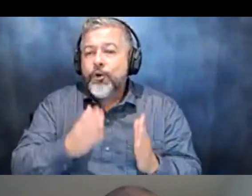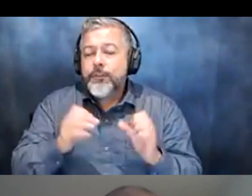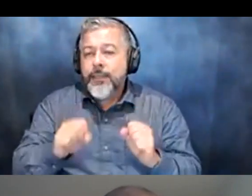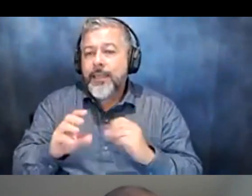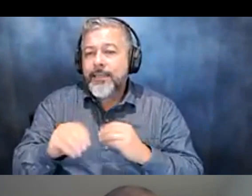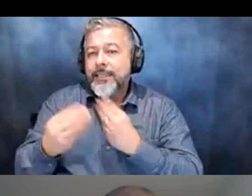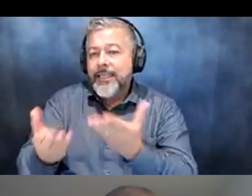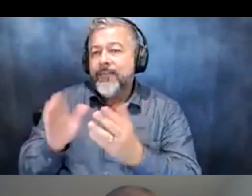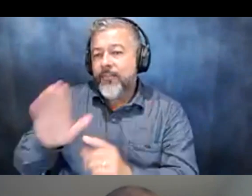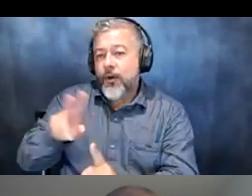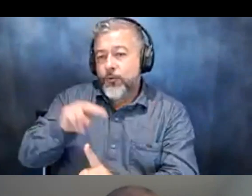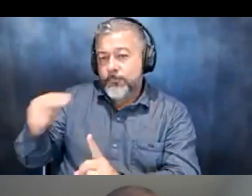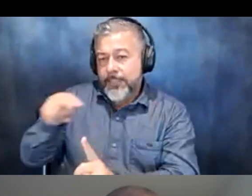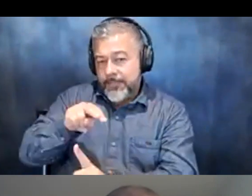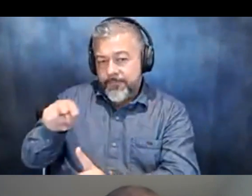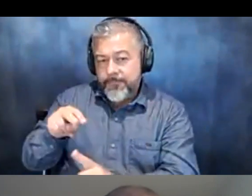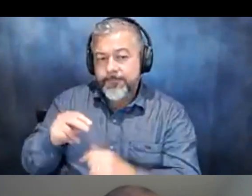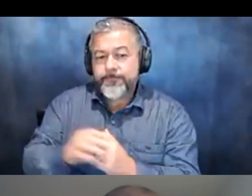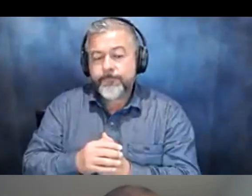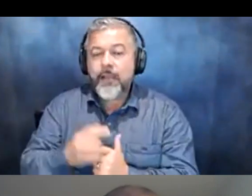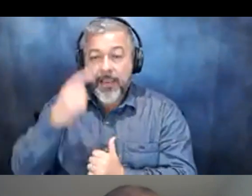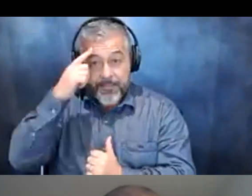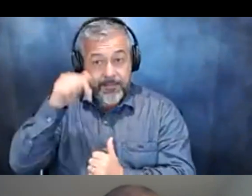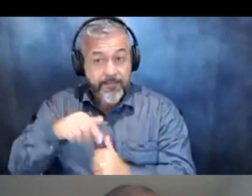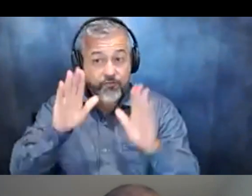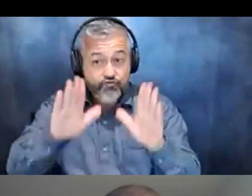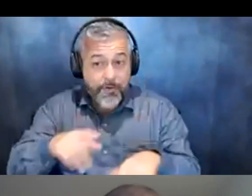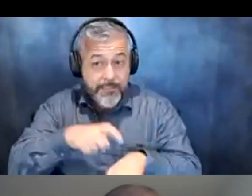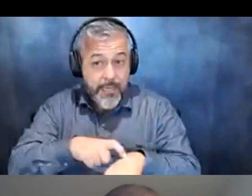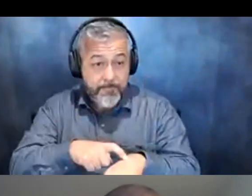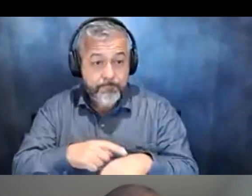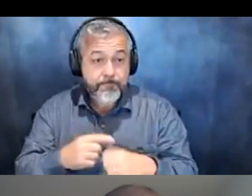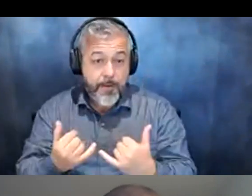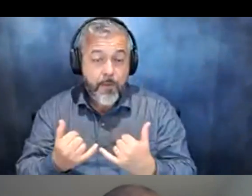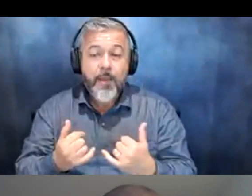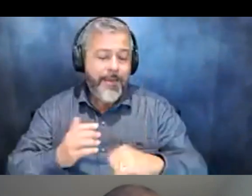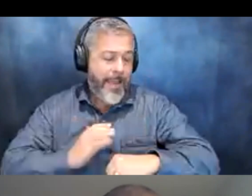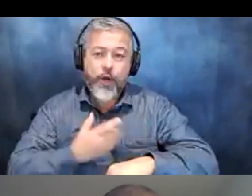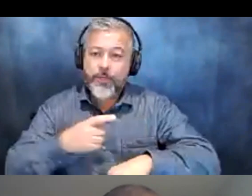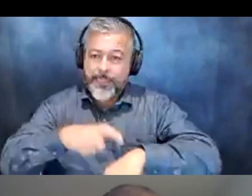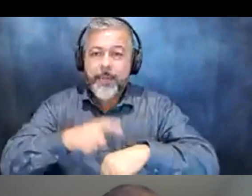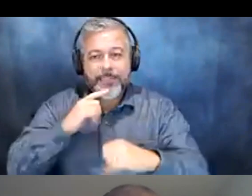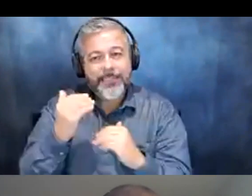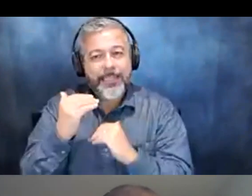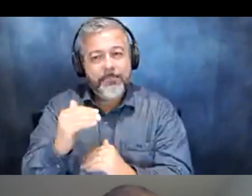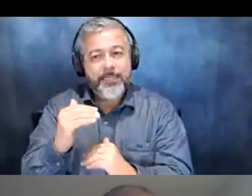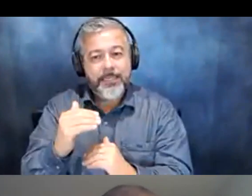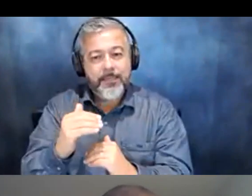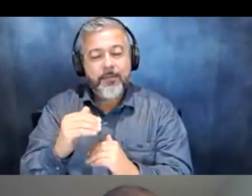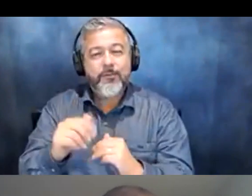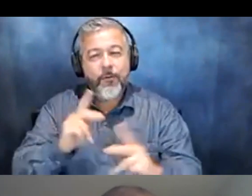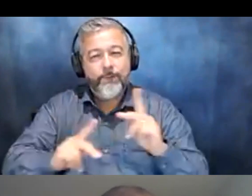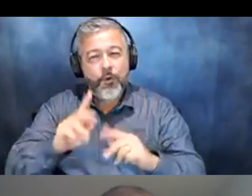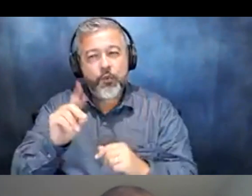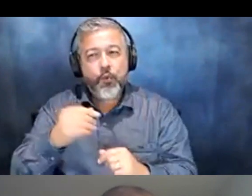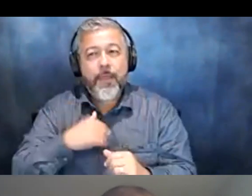their perspectives, I think this would be a great time to do so. And I know our time is limited, so if folks do have